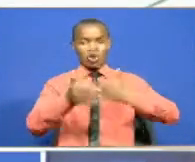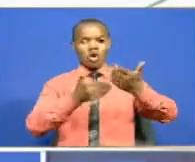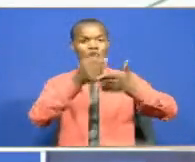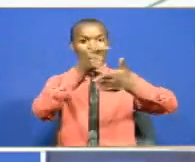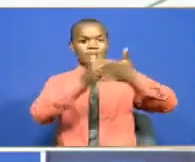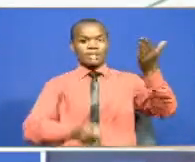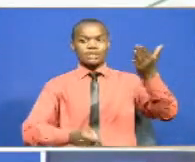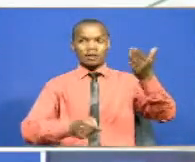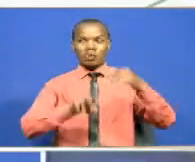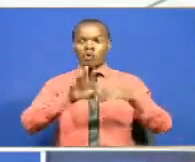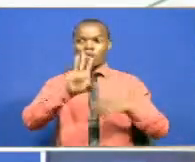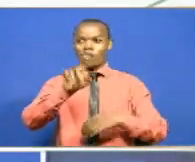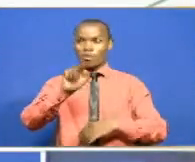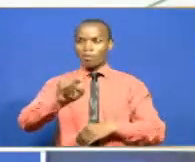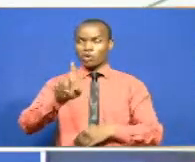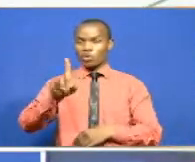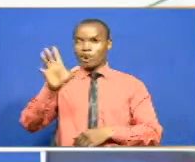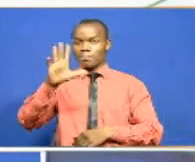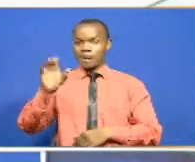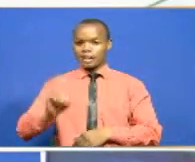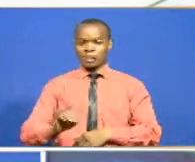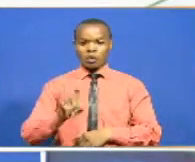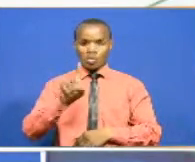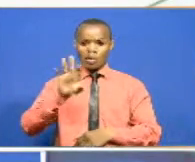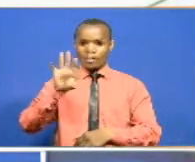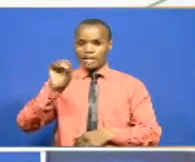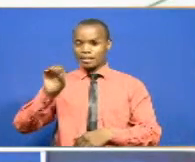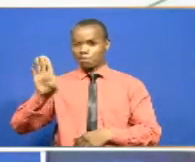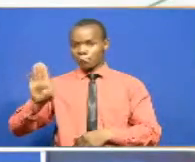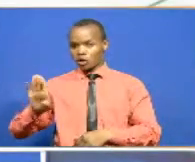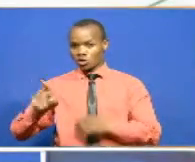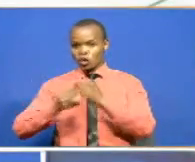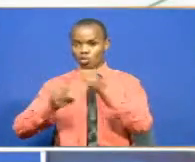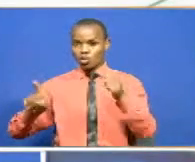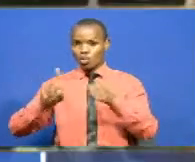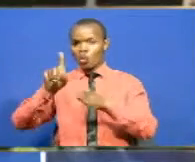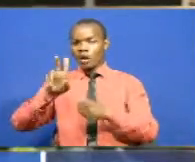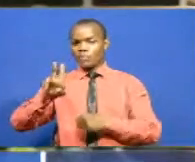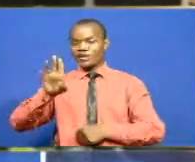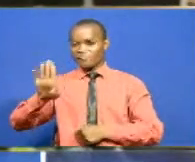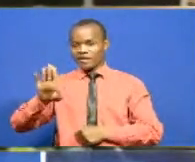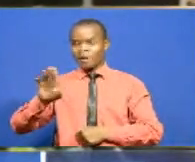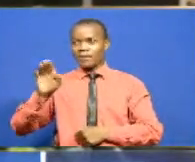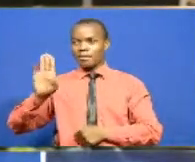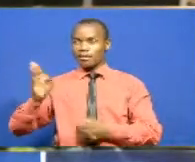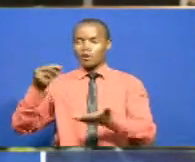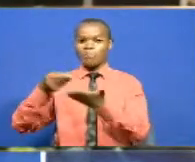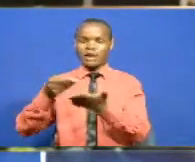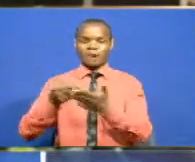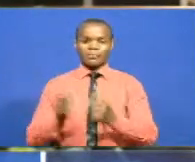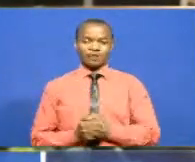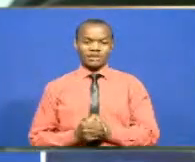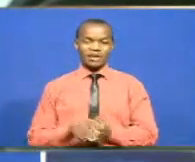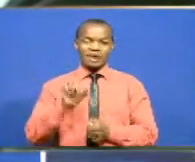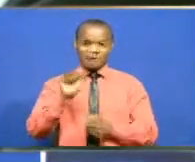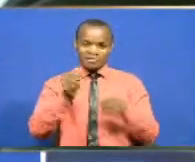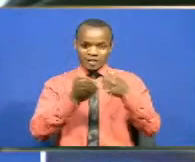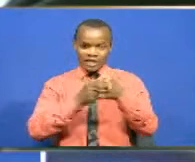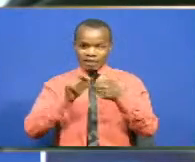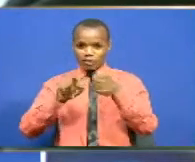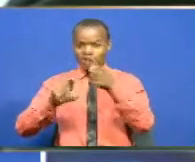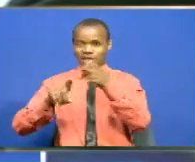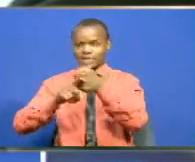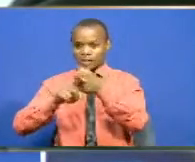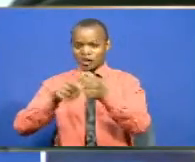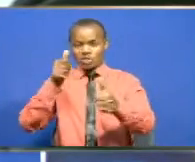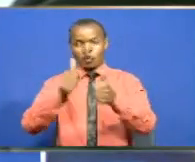4.1% from 130 billion shillings to 125 billion shillings. Of this, 59.6 billion shillings was remitted